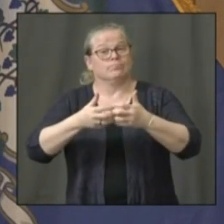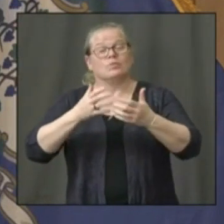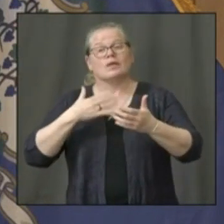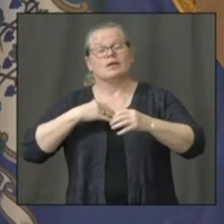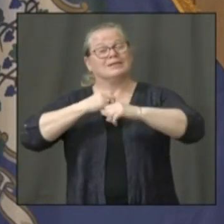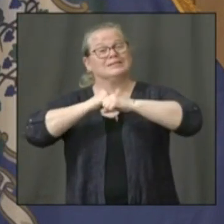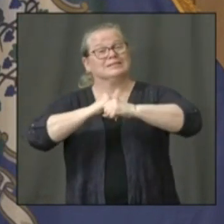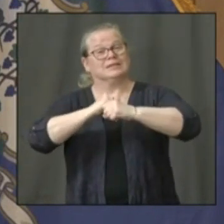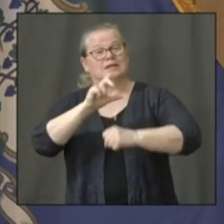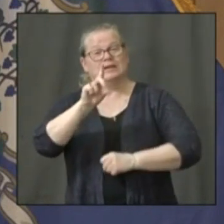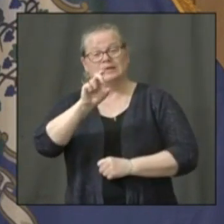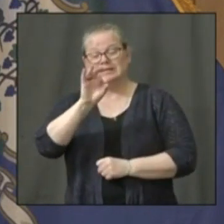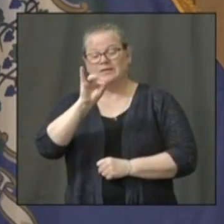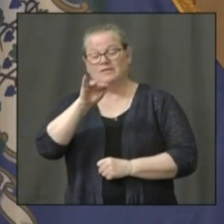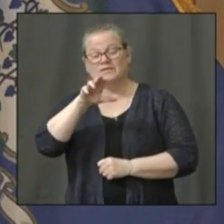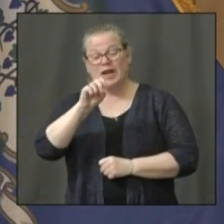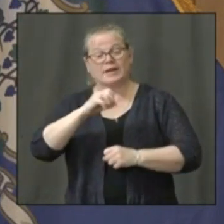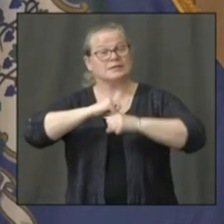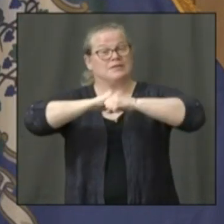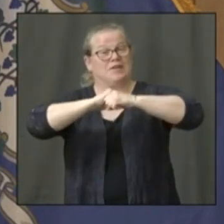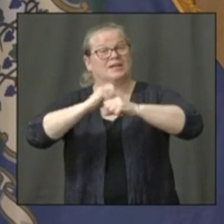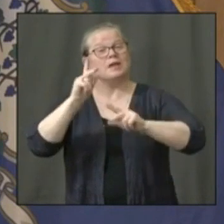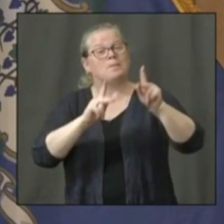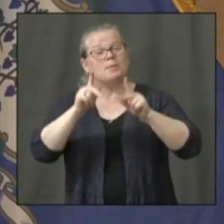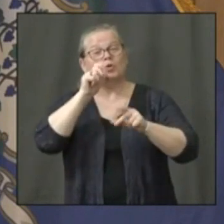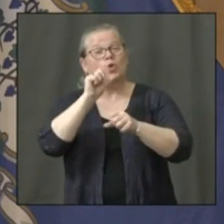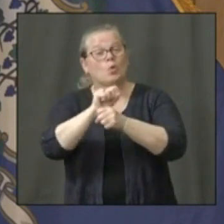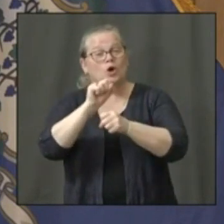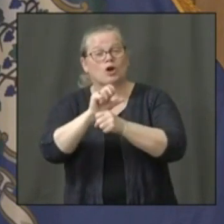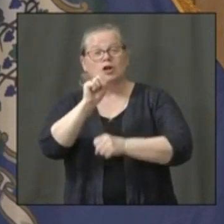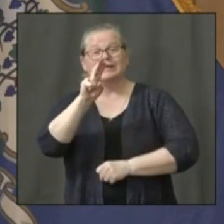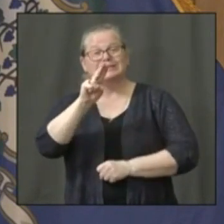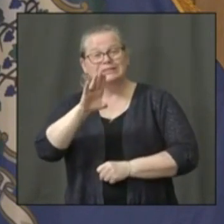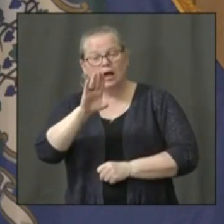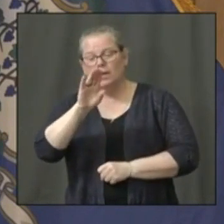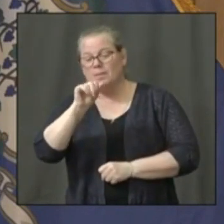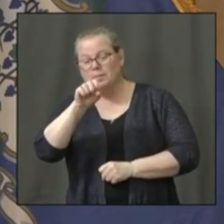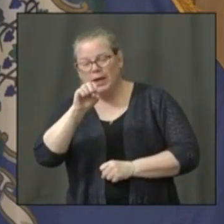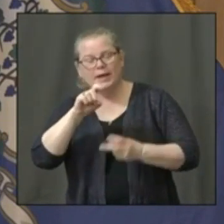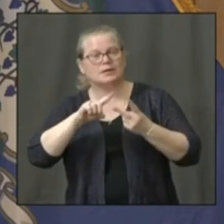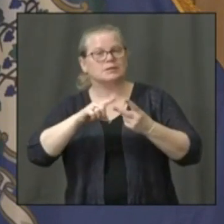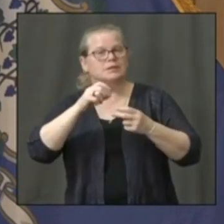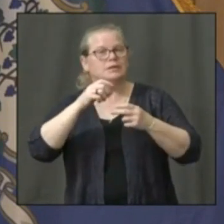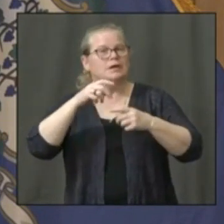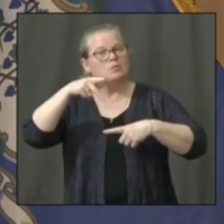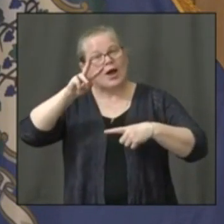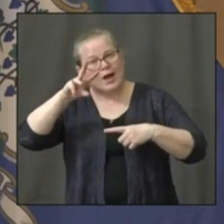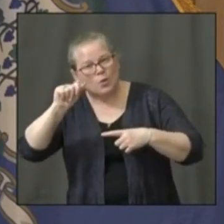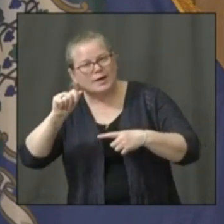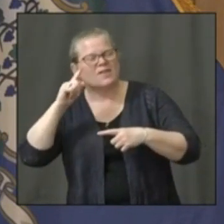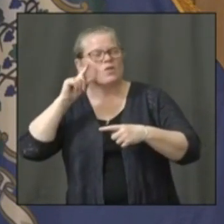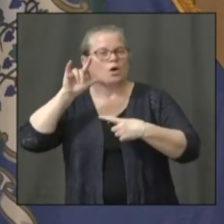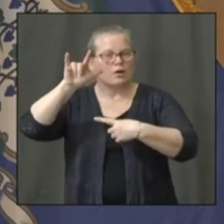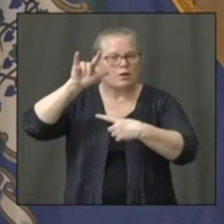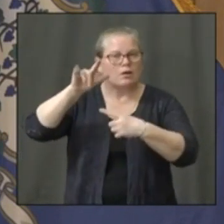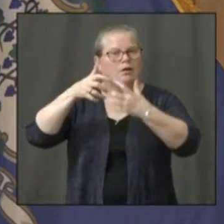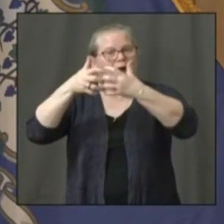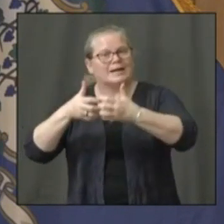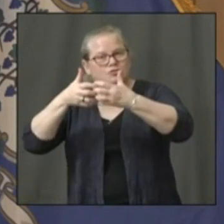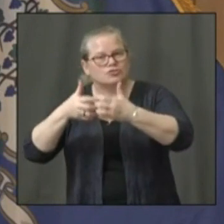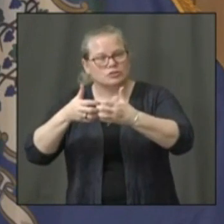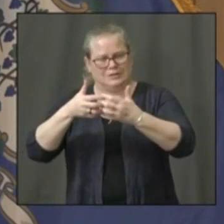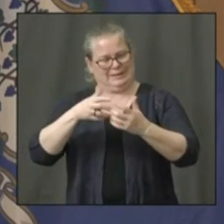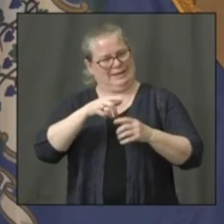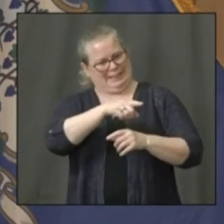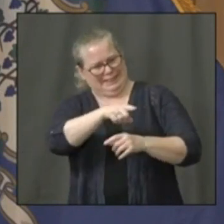tens of thousands of people working, making subs and jet engines, as we talked about before. These are defense industries where we